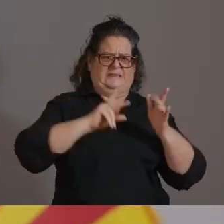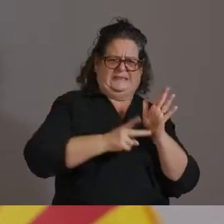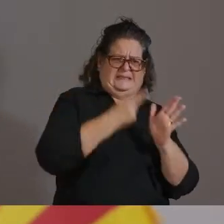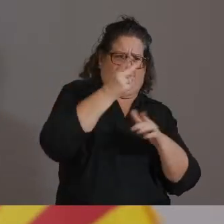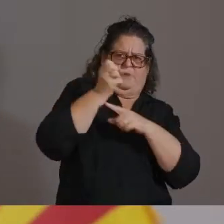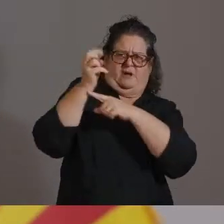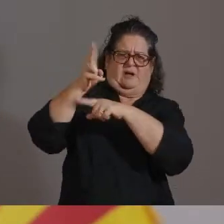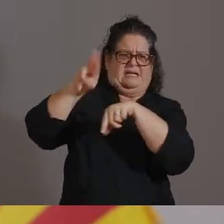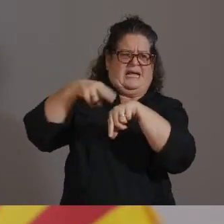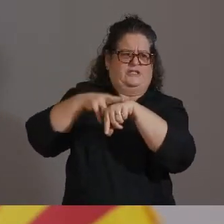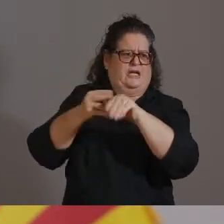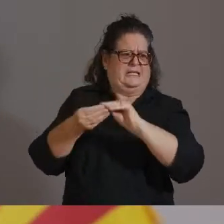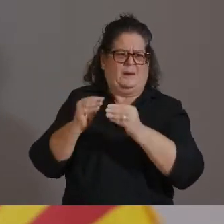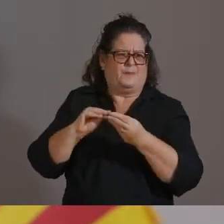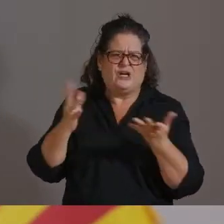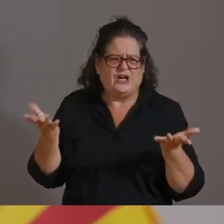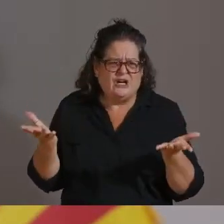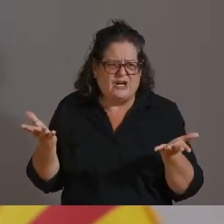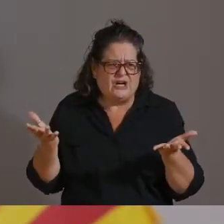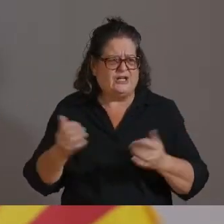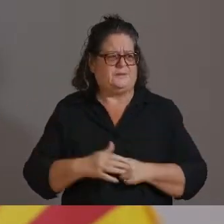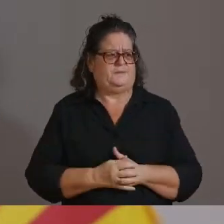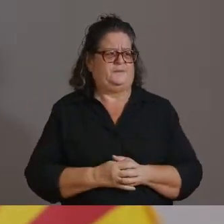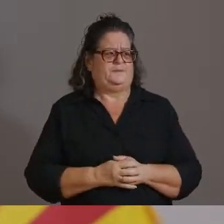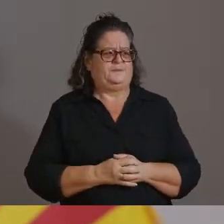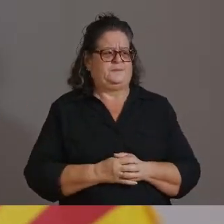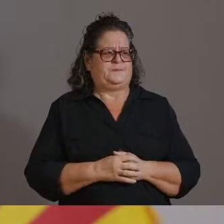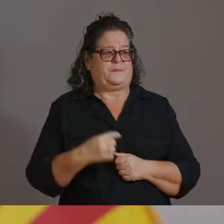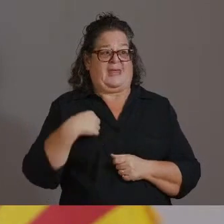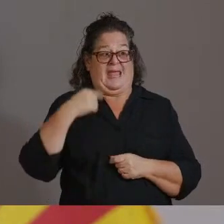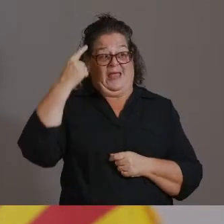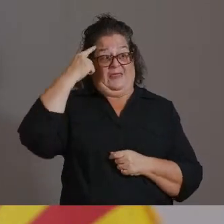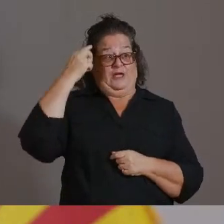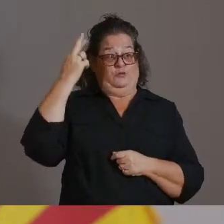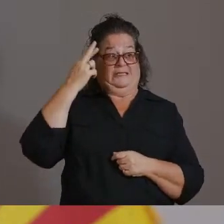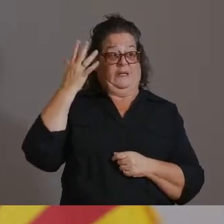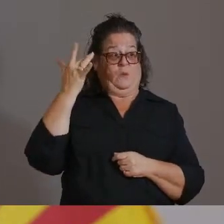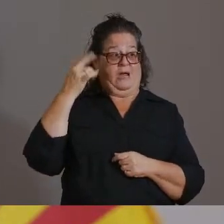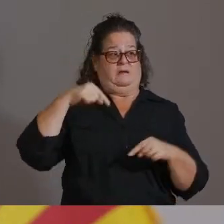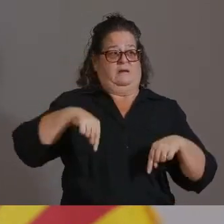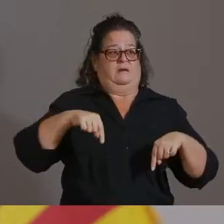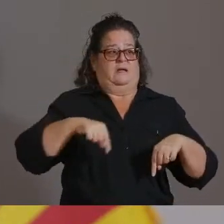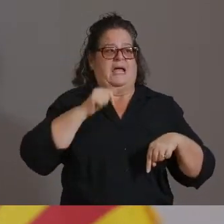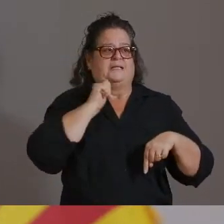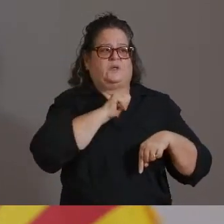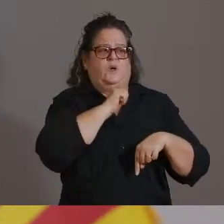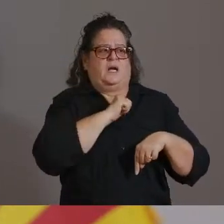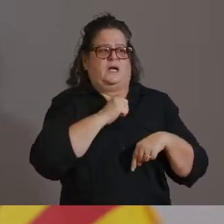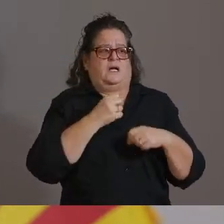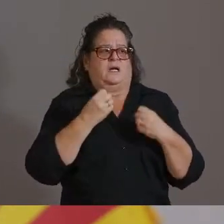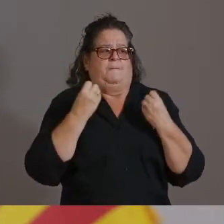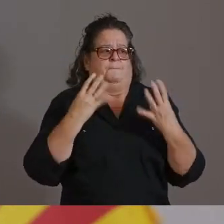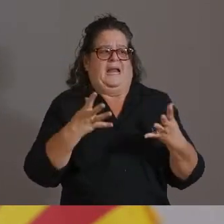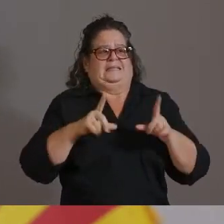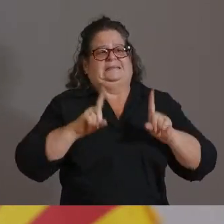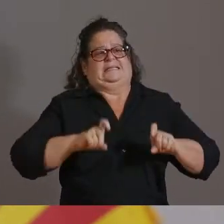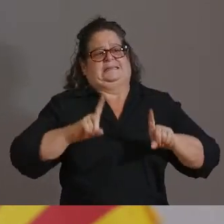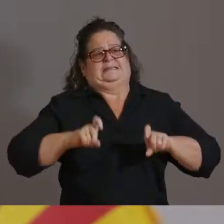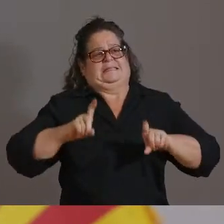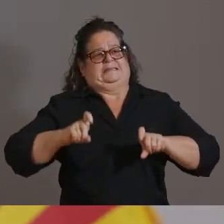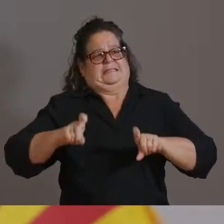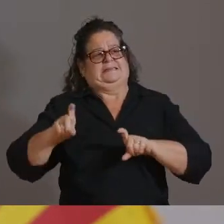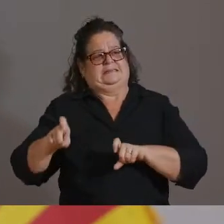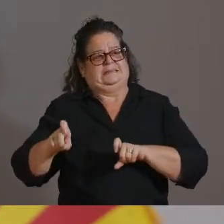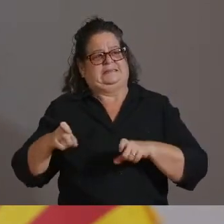are testing proportionately to the number of tests that are being done for that age group. So we are testing a lot of kids. We also saw an